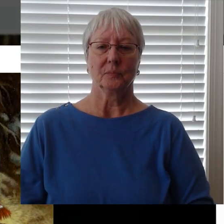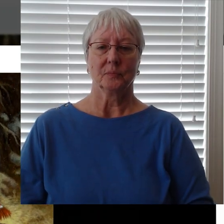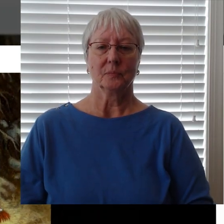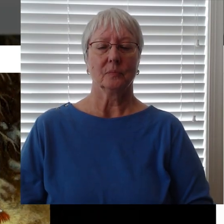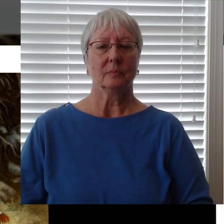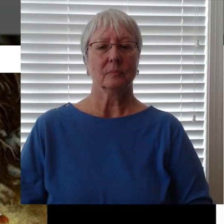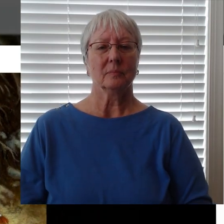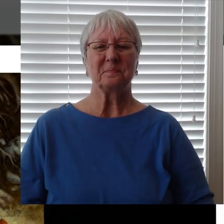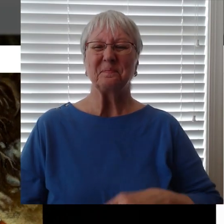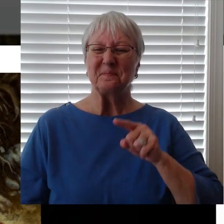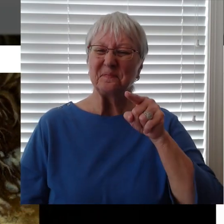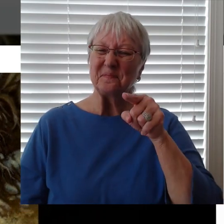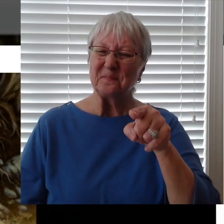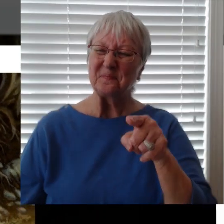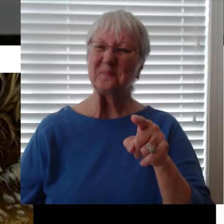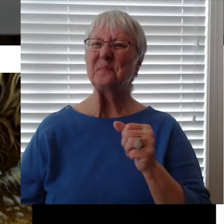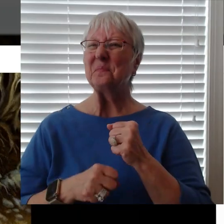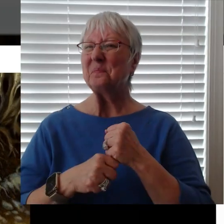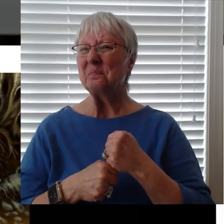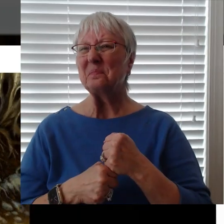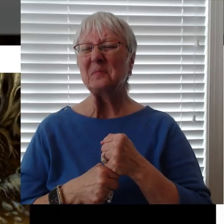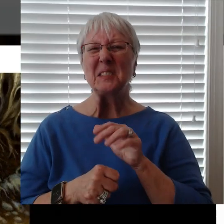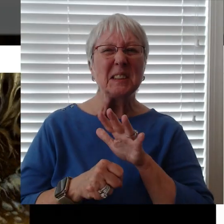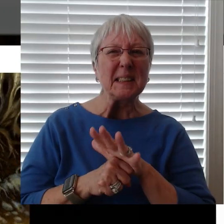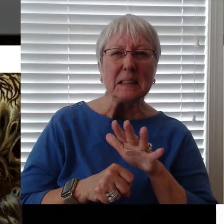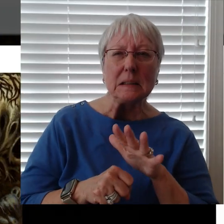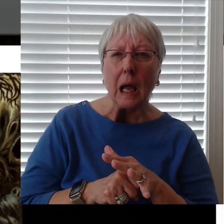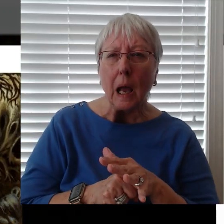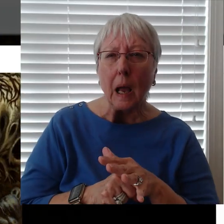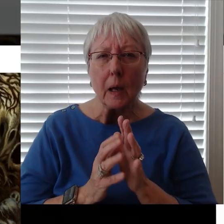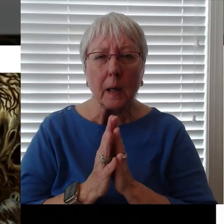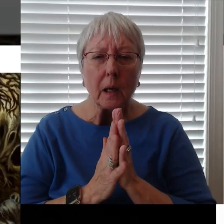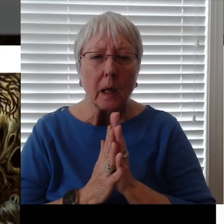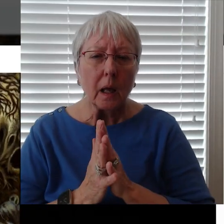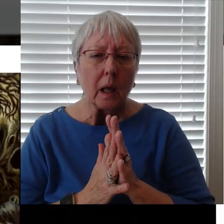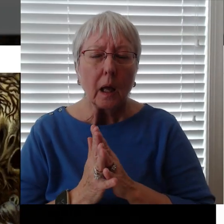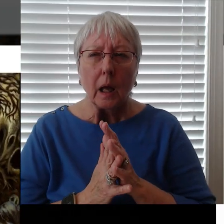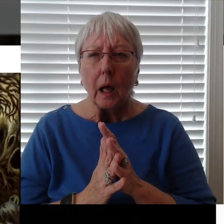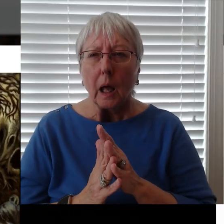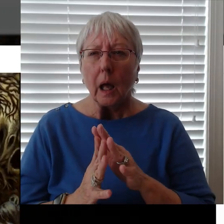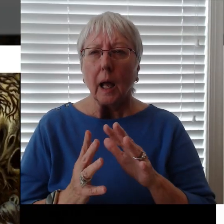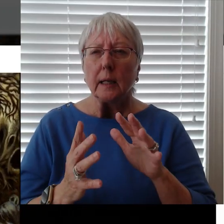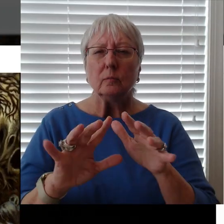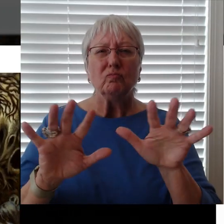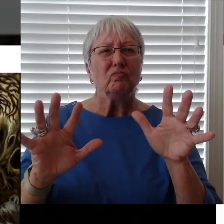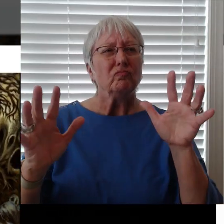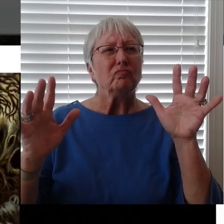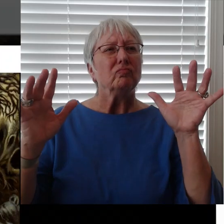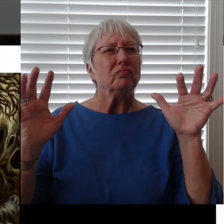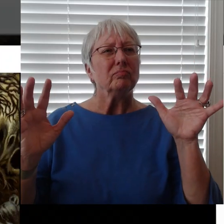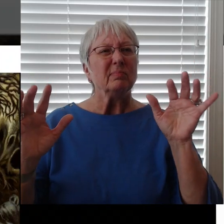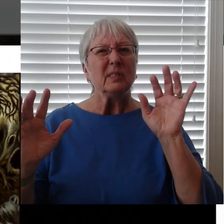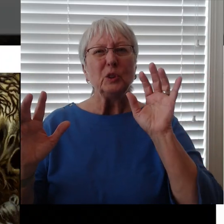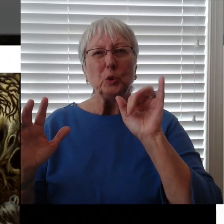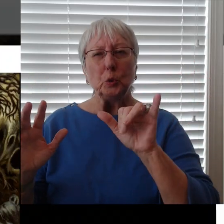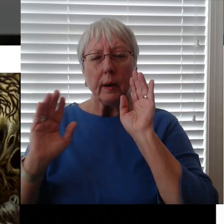It creates just enough vibrancy to make the viewer focus on Mole and his reaction as the first point of